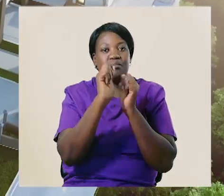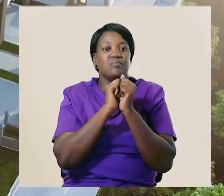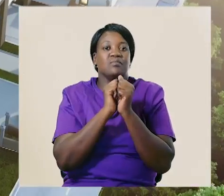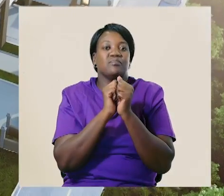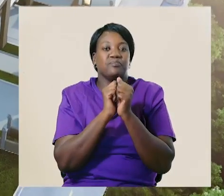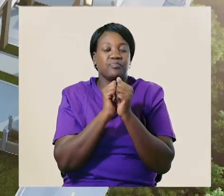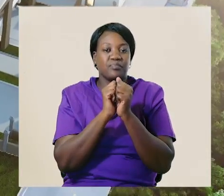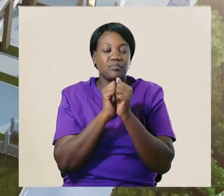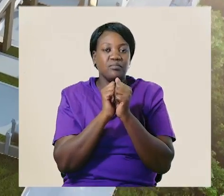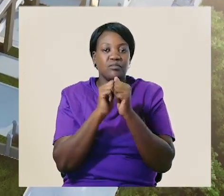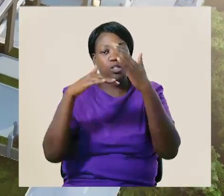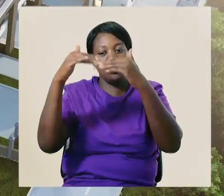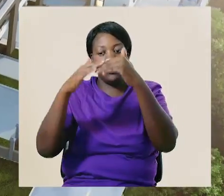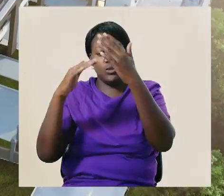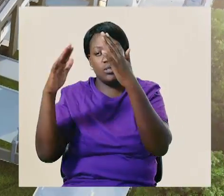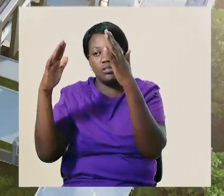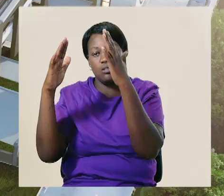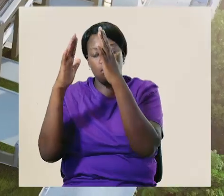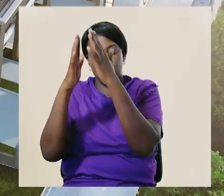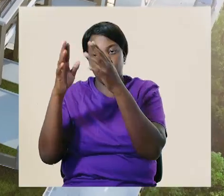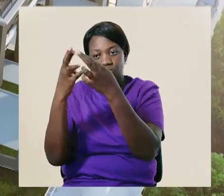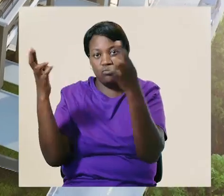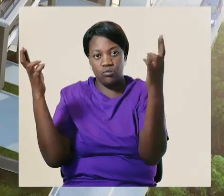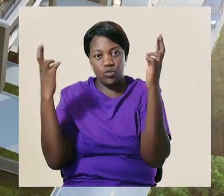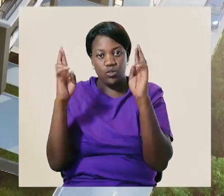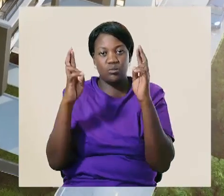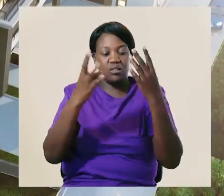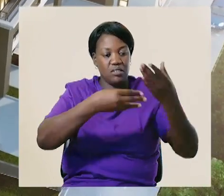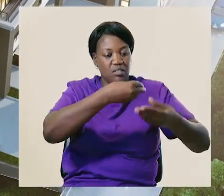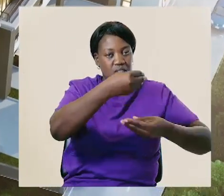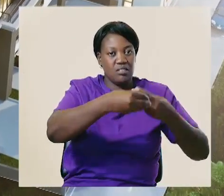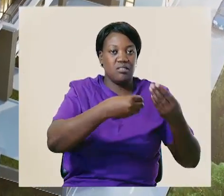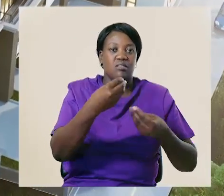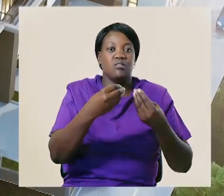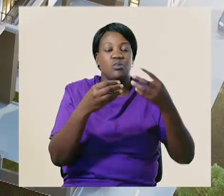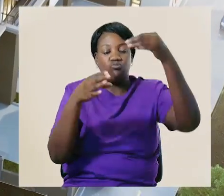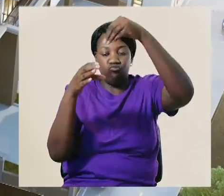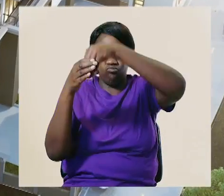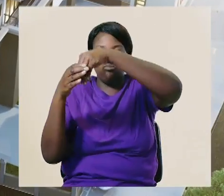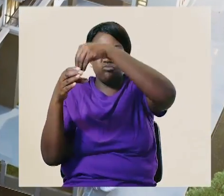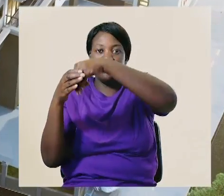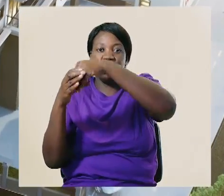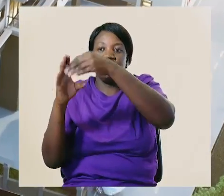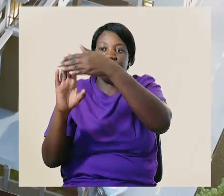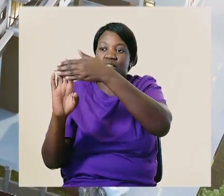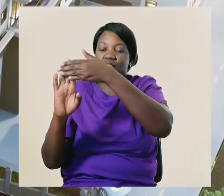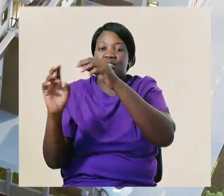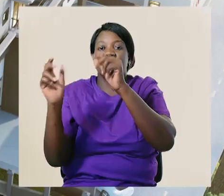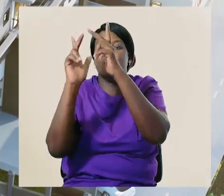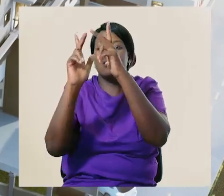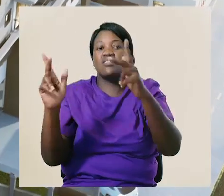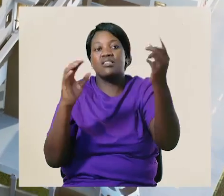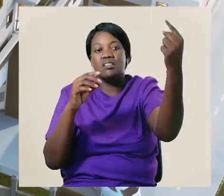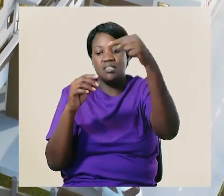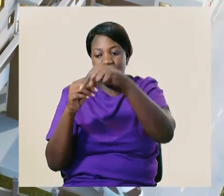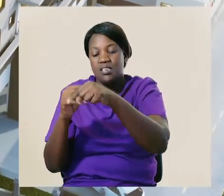in it to other people. We say that you've invested in houses which you rent out to generate or